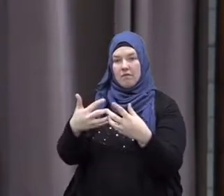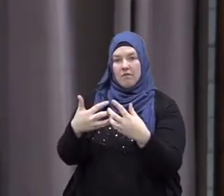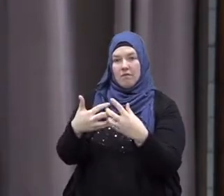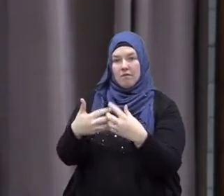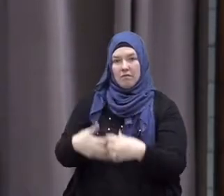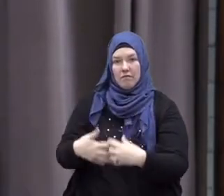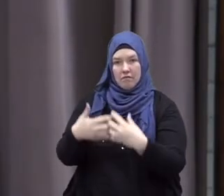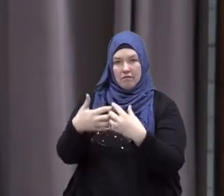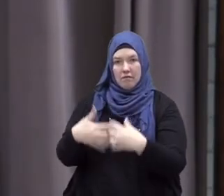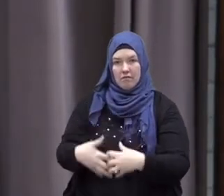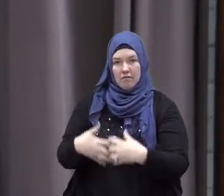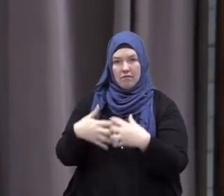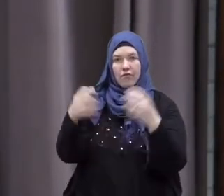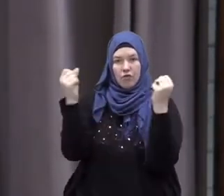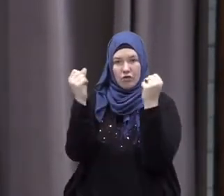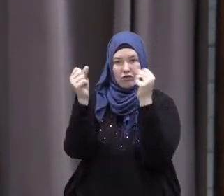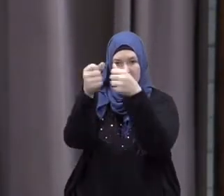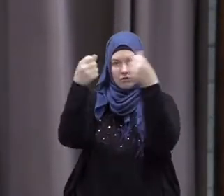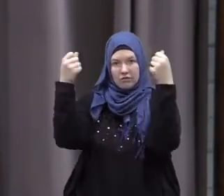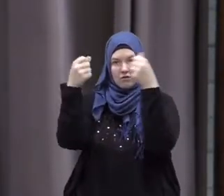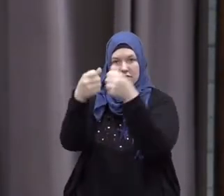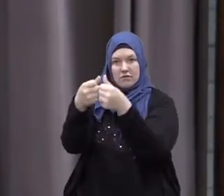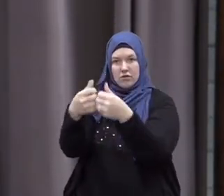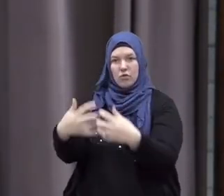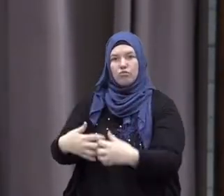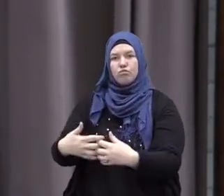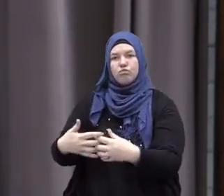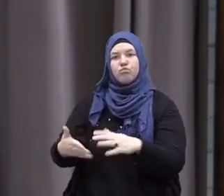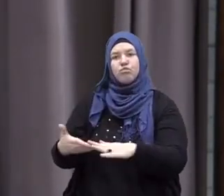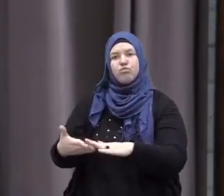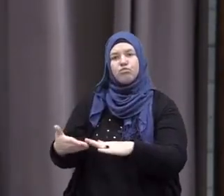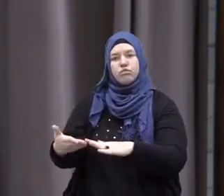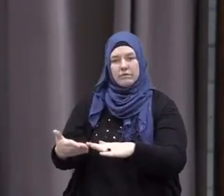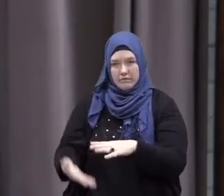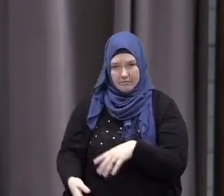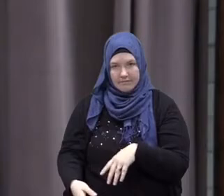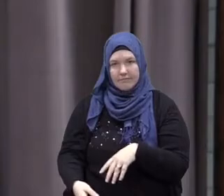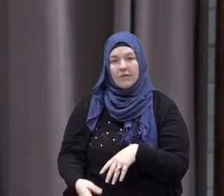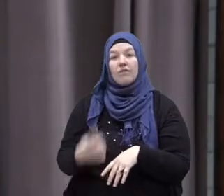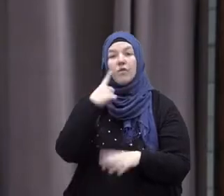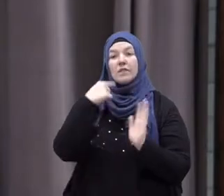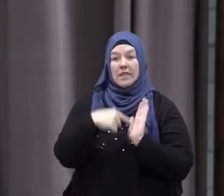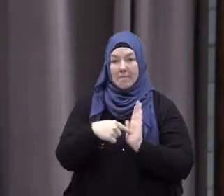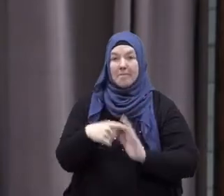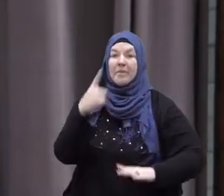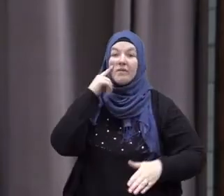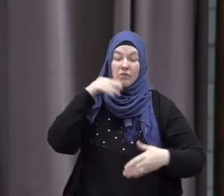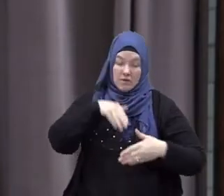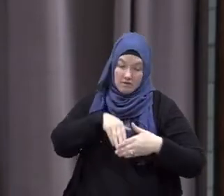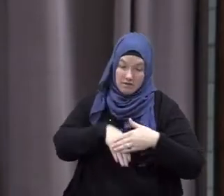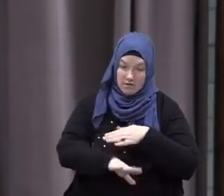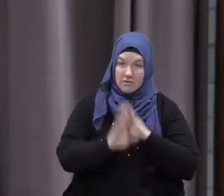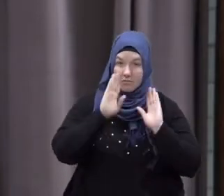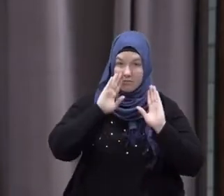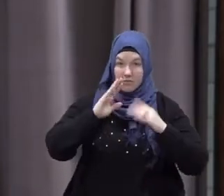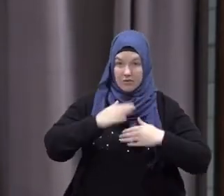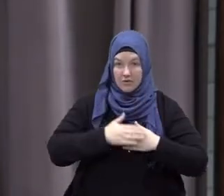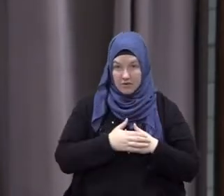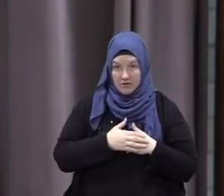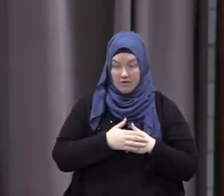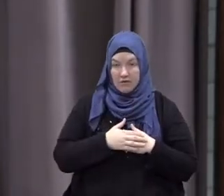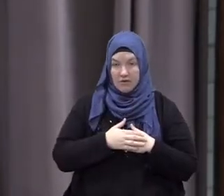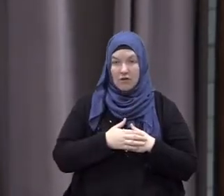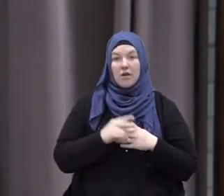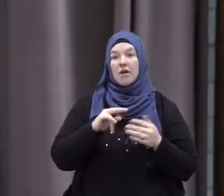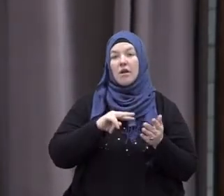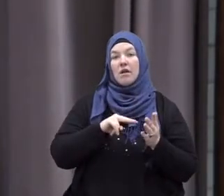engine that has to be working. The example here is, you enter into the salah, and your